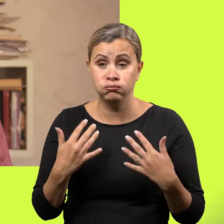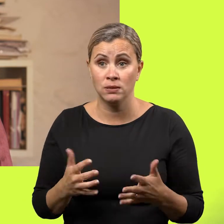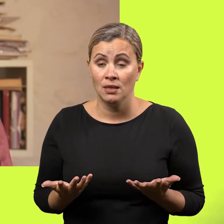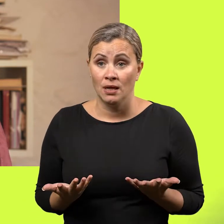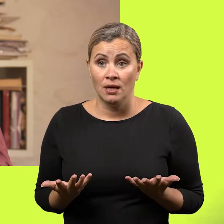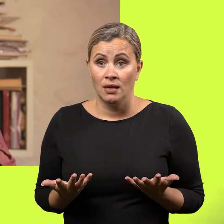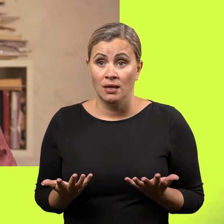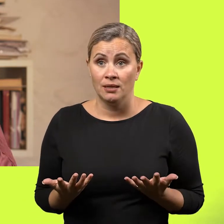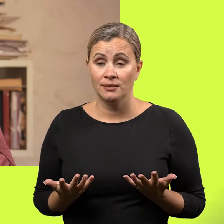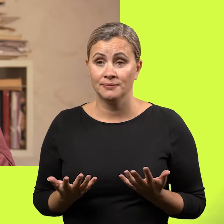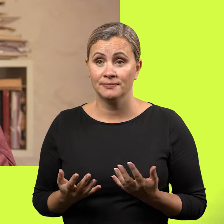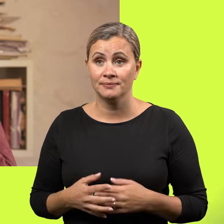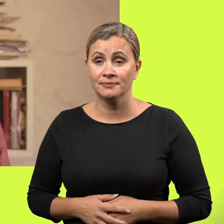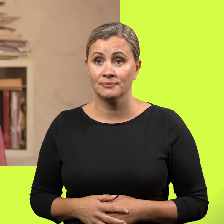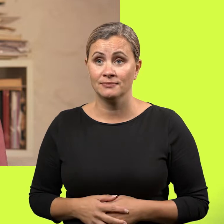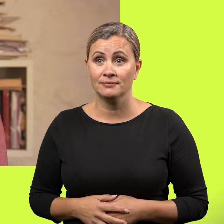wow.